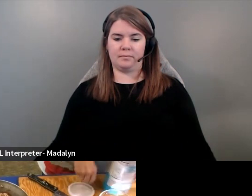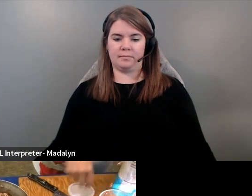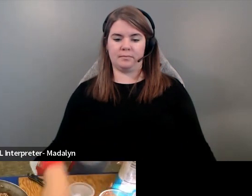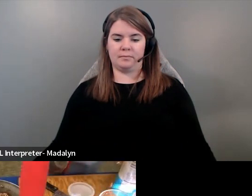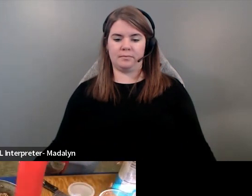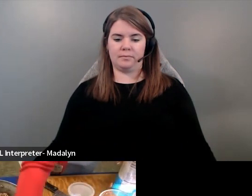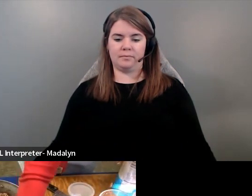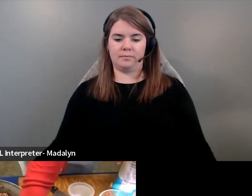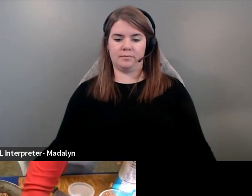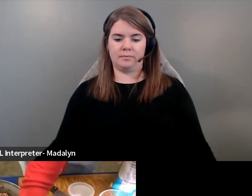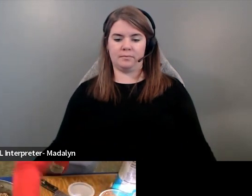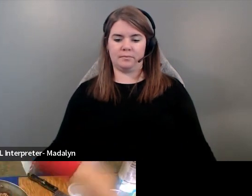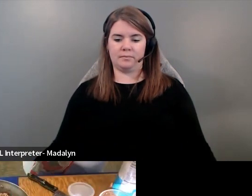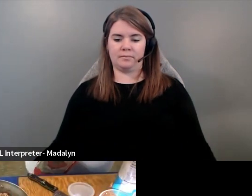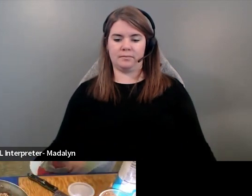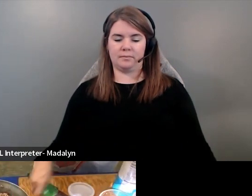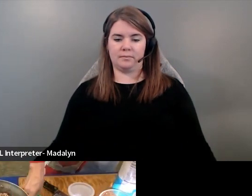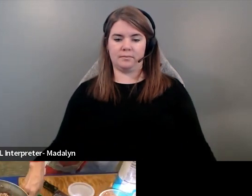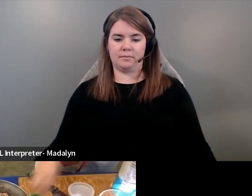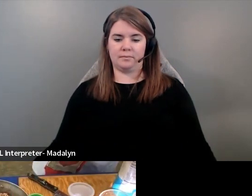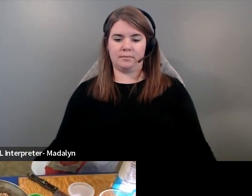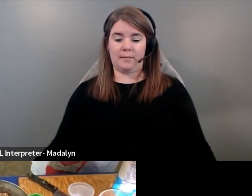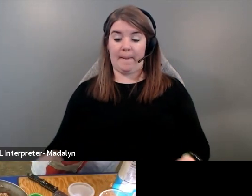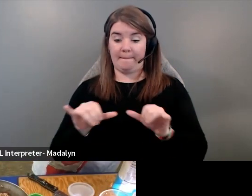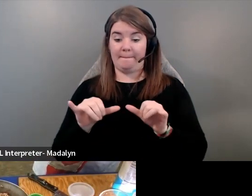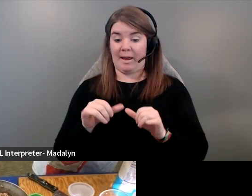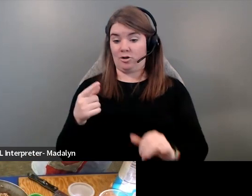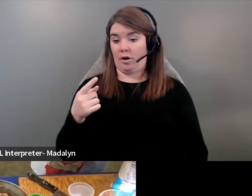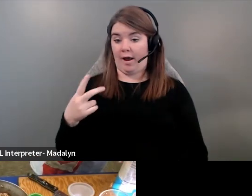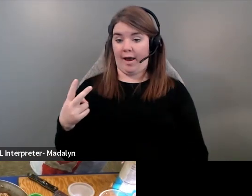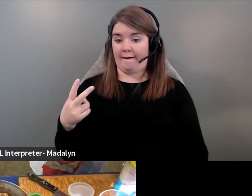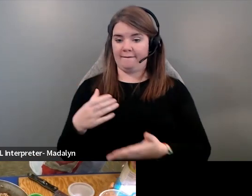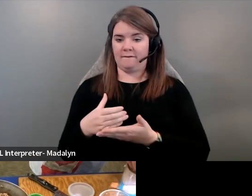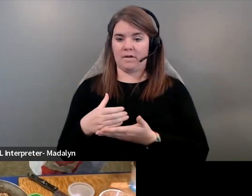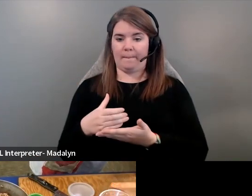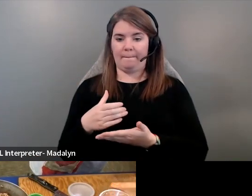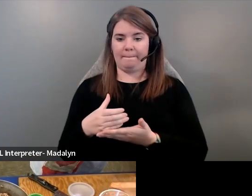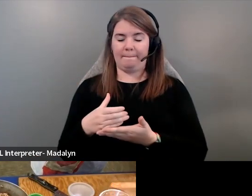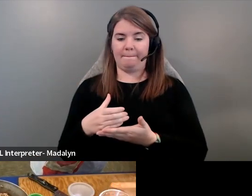Now I'm going to take a half a cup of the oats. This is a half a cup, yeah.